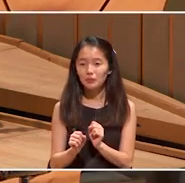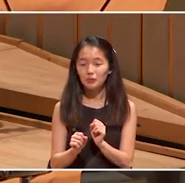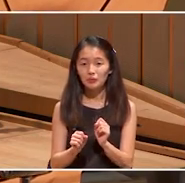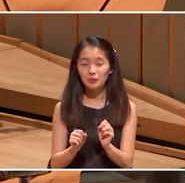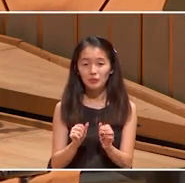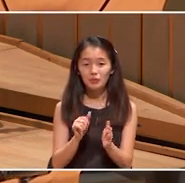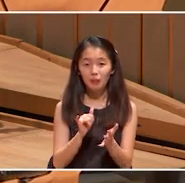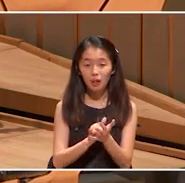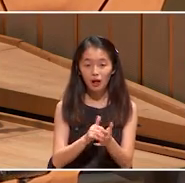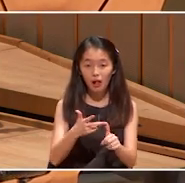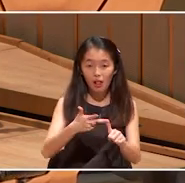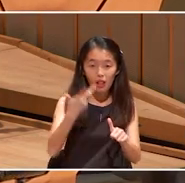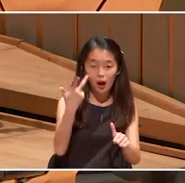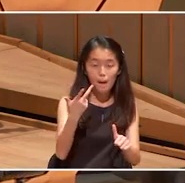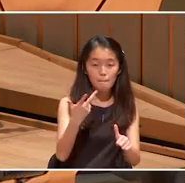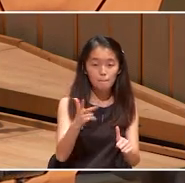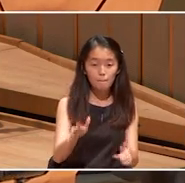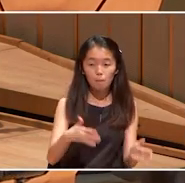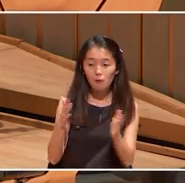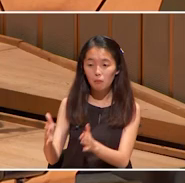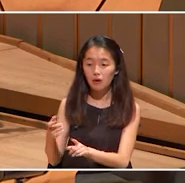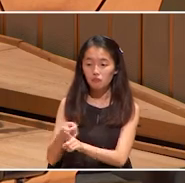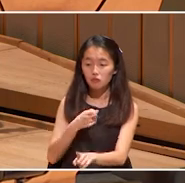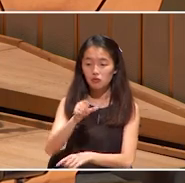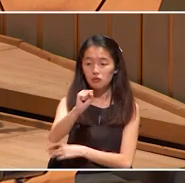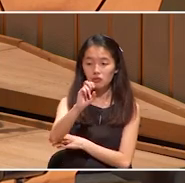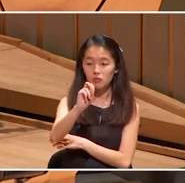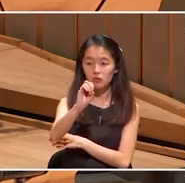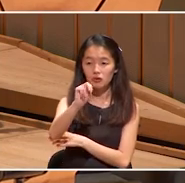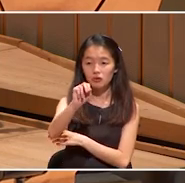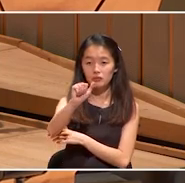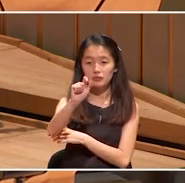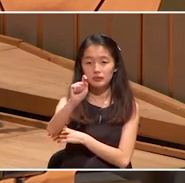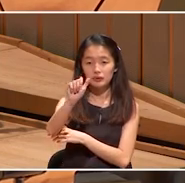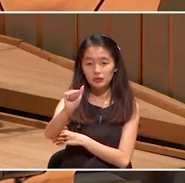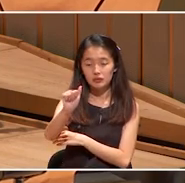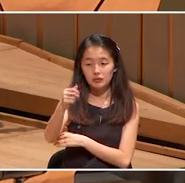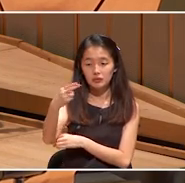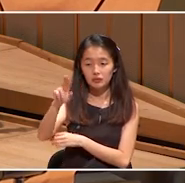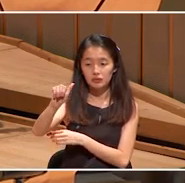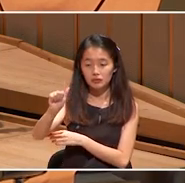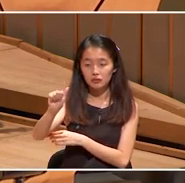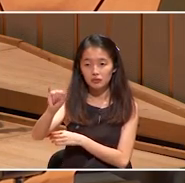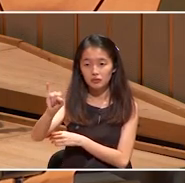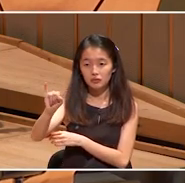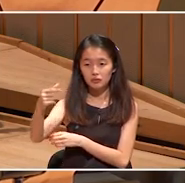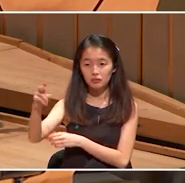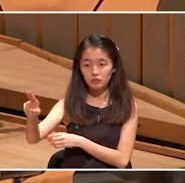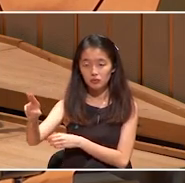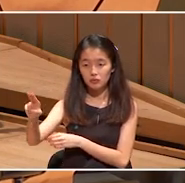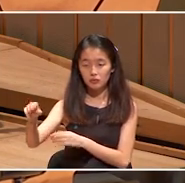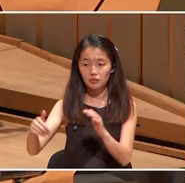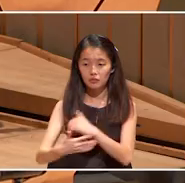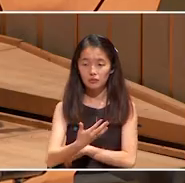this is the third movement from Sonata Huai Gu, written in 1976 by the one and only